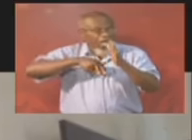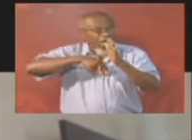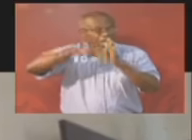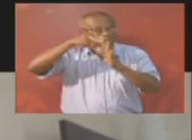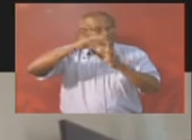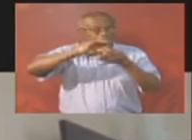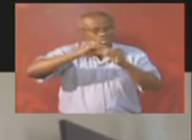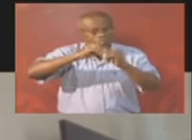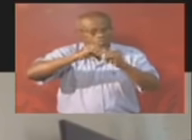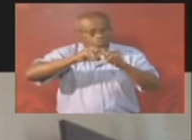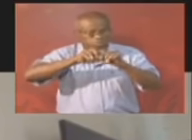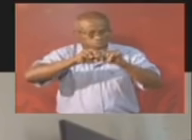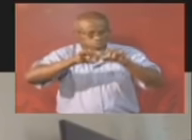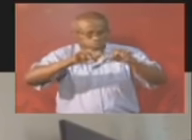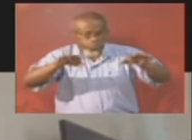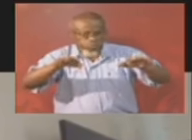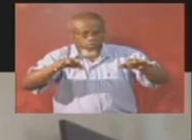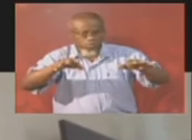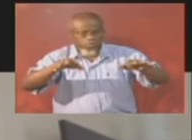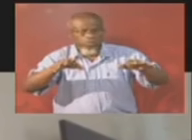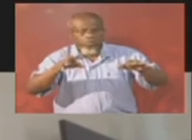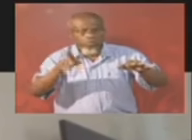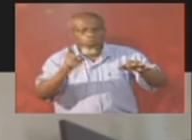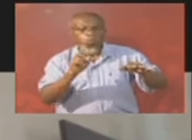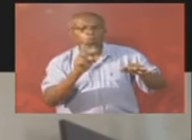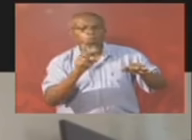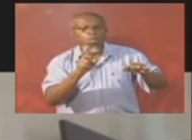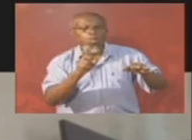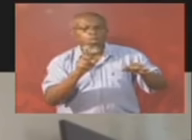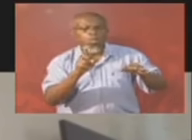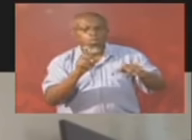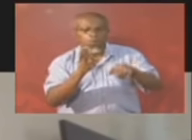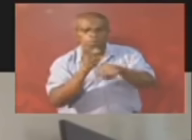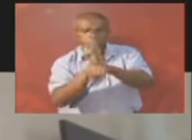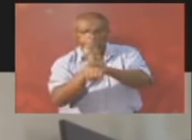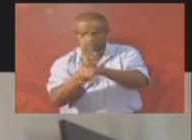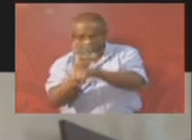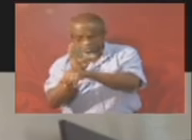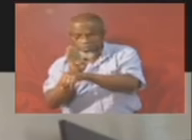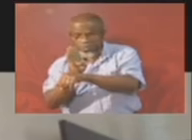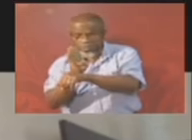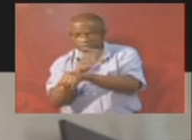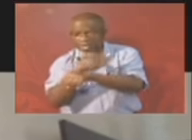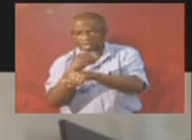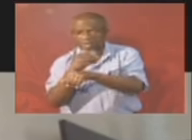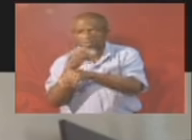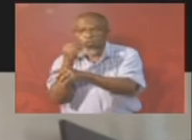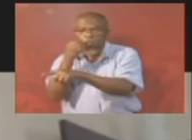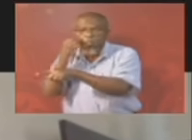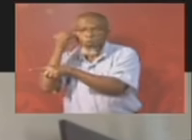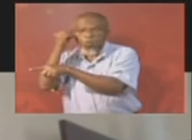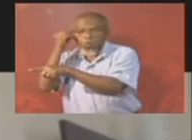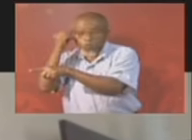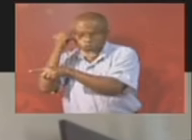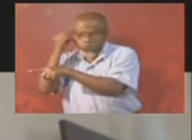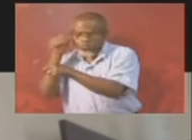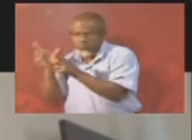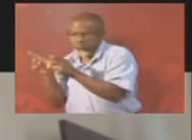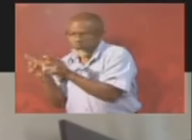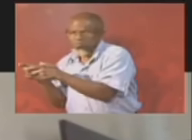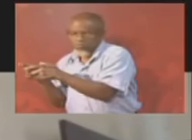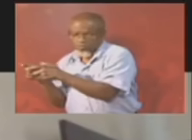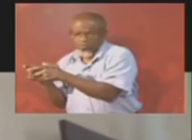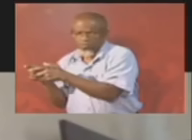from, in terms of the corporate setting, as well as home quarantine. Given that now we do have the